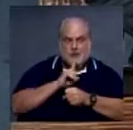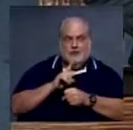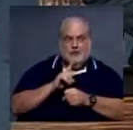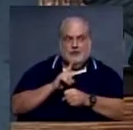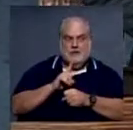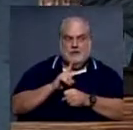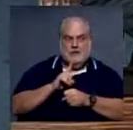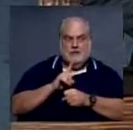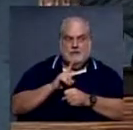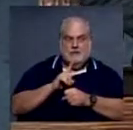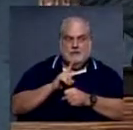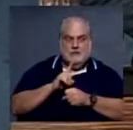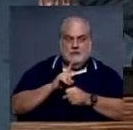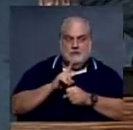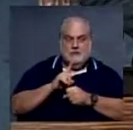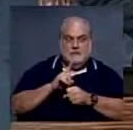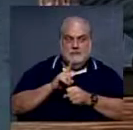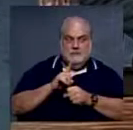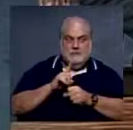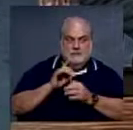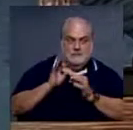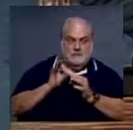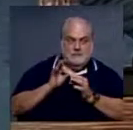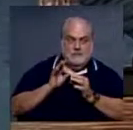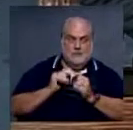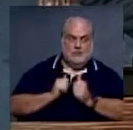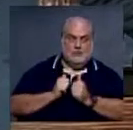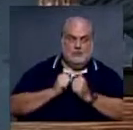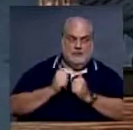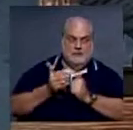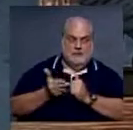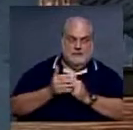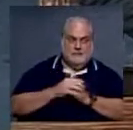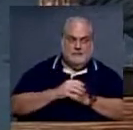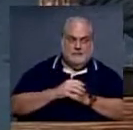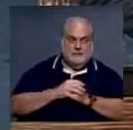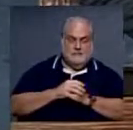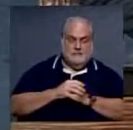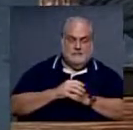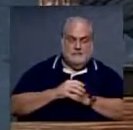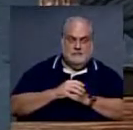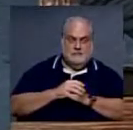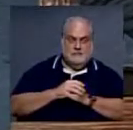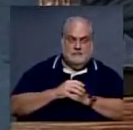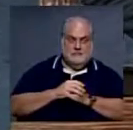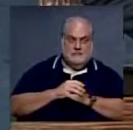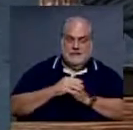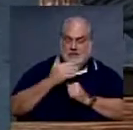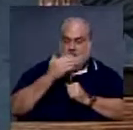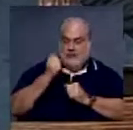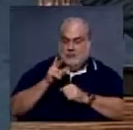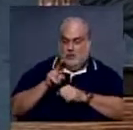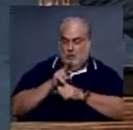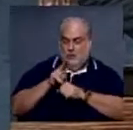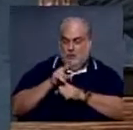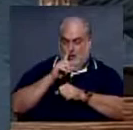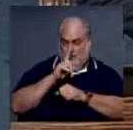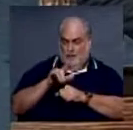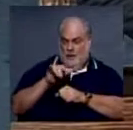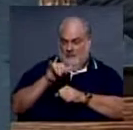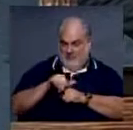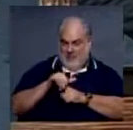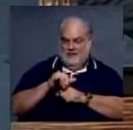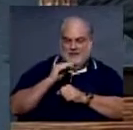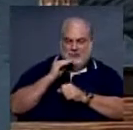I mean, it's a great location. That's the reason why we choose to live there. But is it the best use for